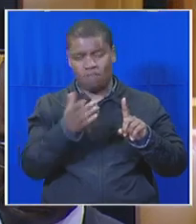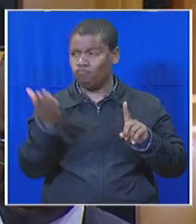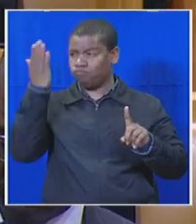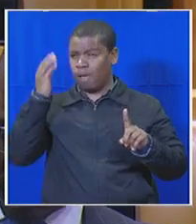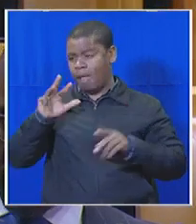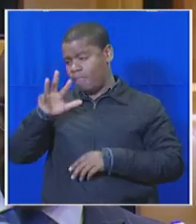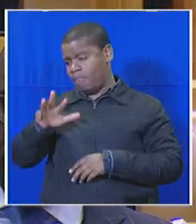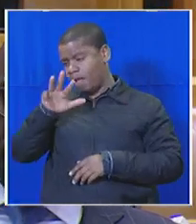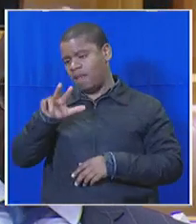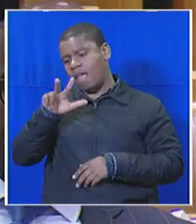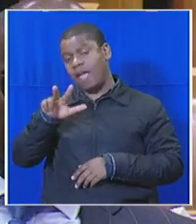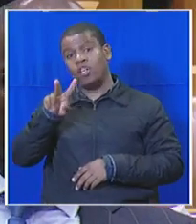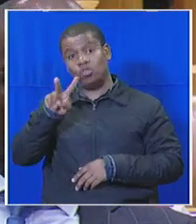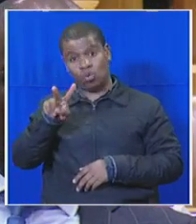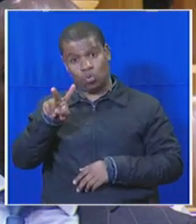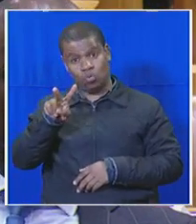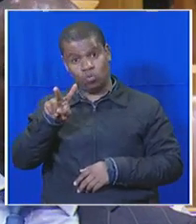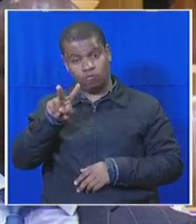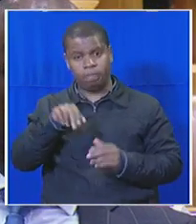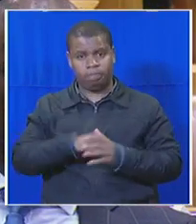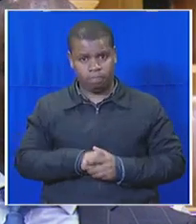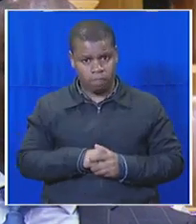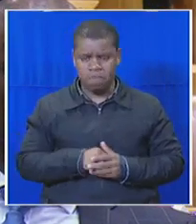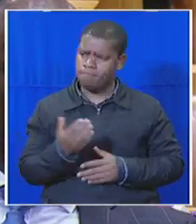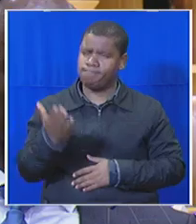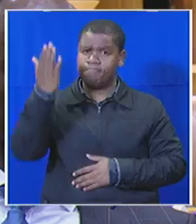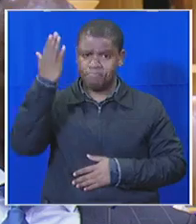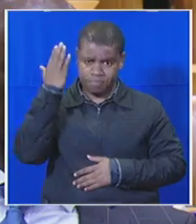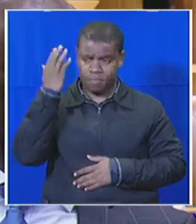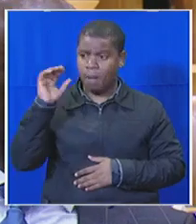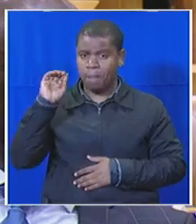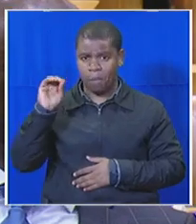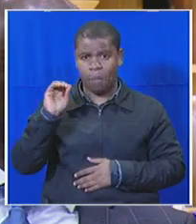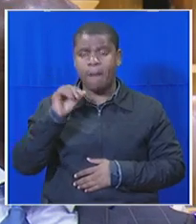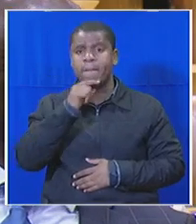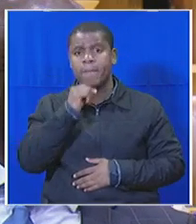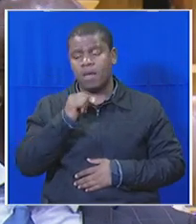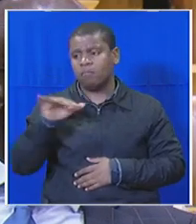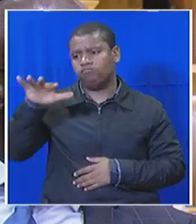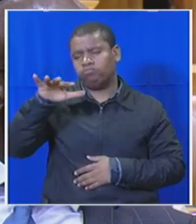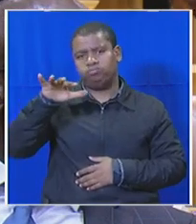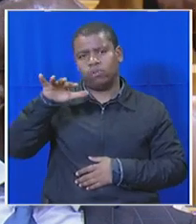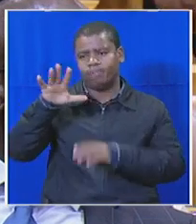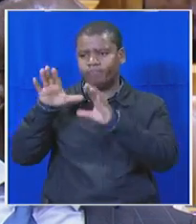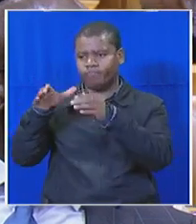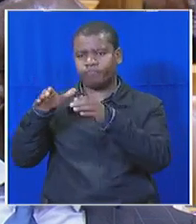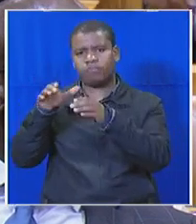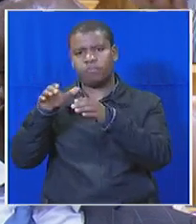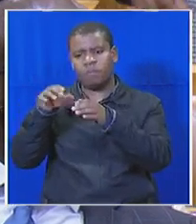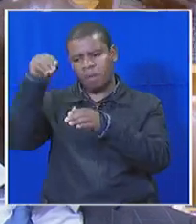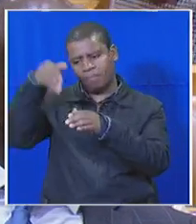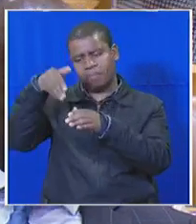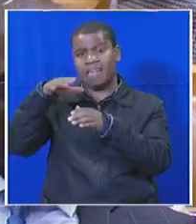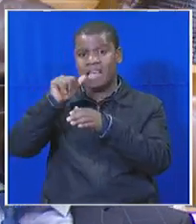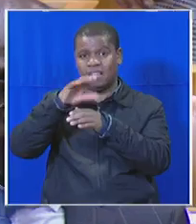kukho ixhego lakwaDanis. Deputy Speaker, on a point of order. Ixhego le-African National Congress. Deputy Speaker, on a point of order.